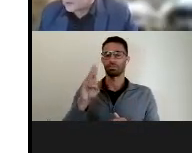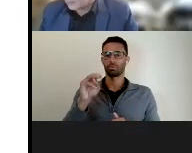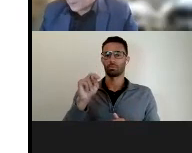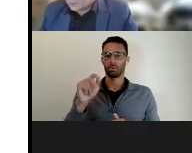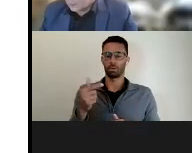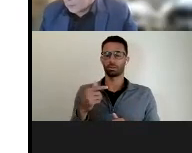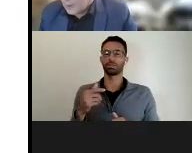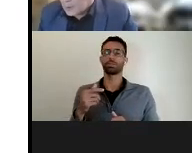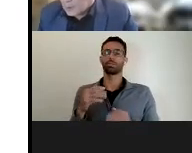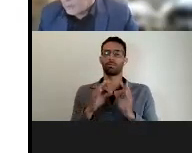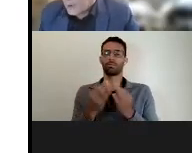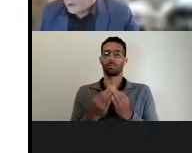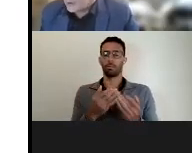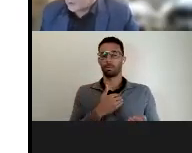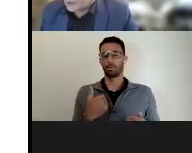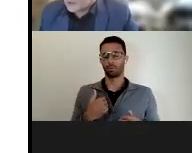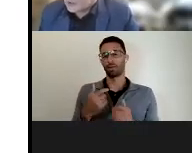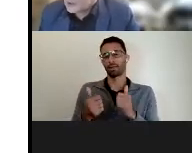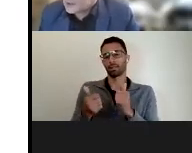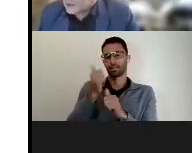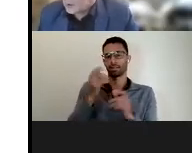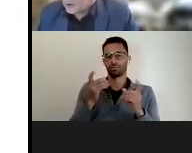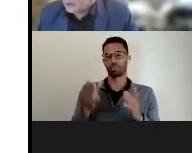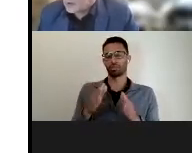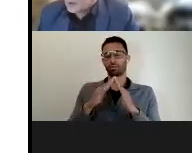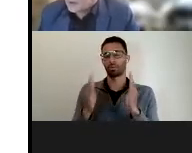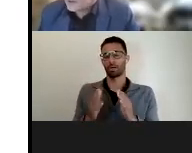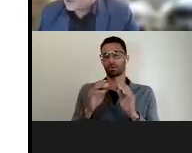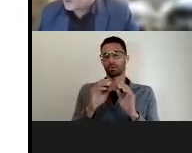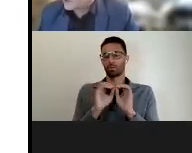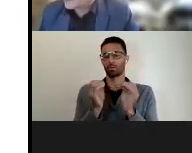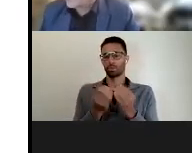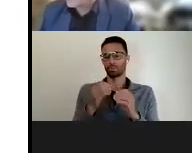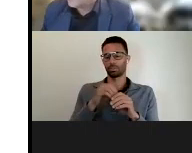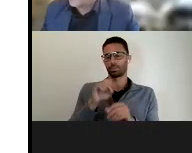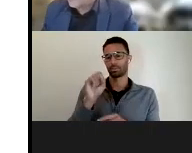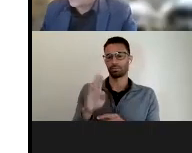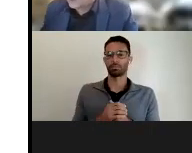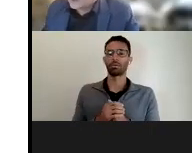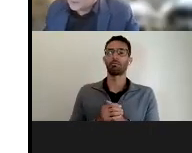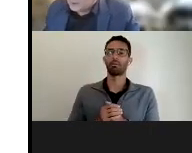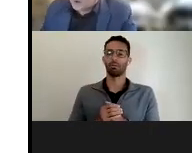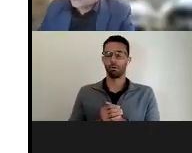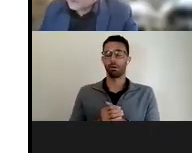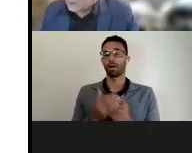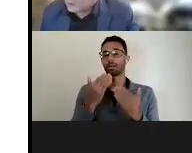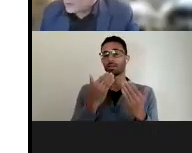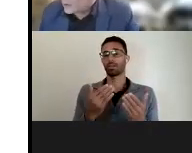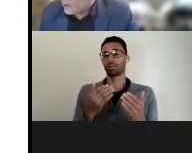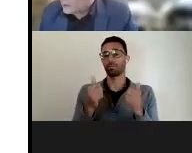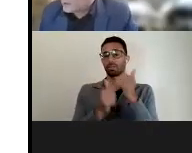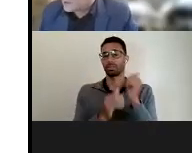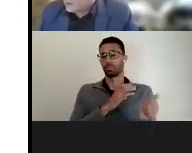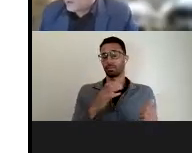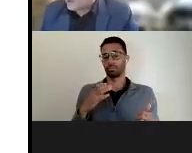the executive director of that housing organization in Santa Barbara. And again, appreciate the subcommittee for really offering up really